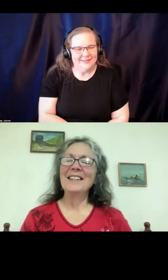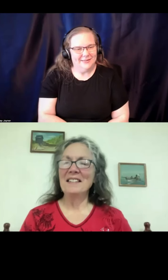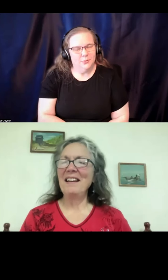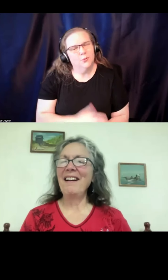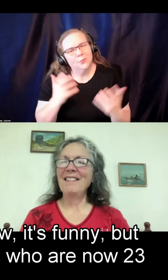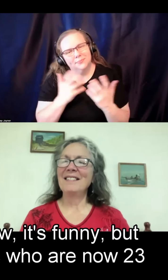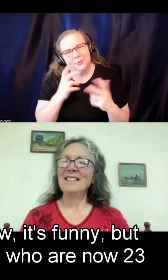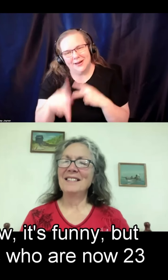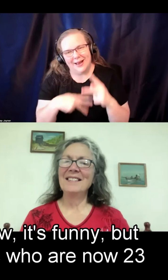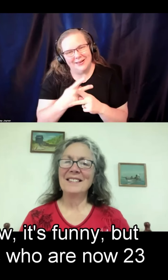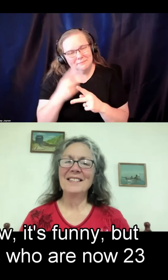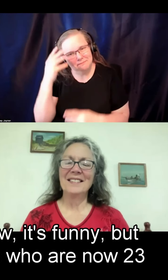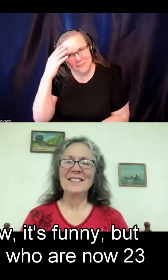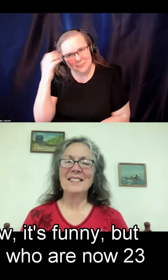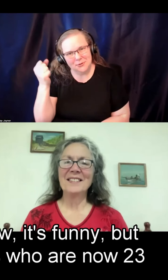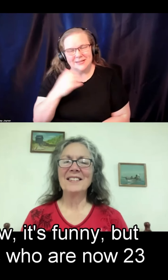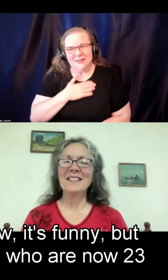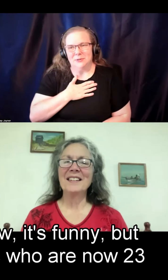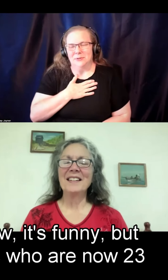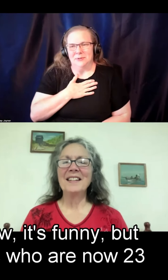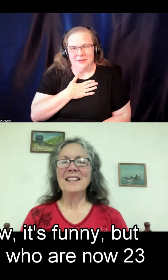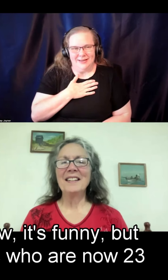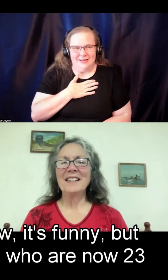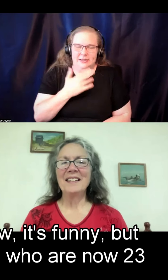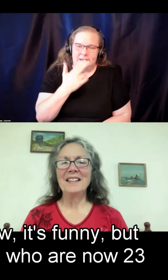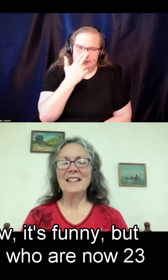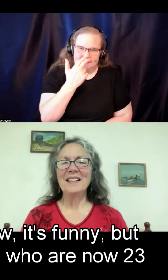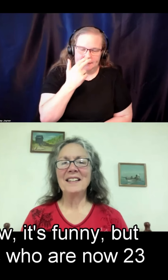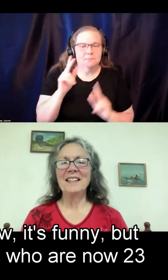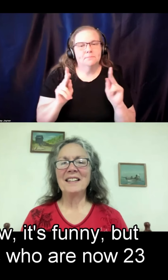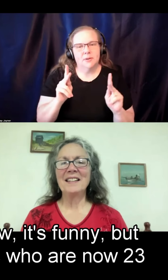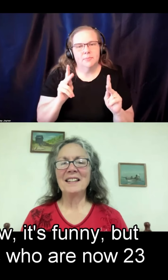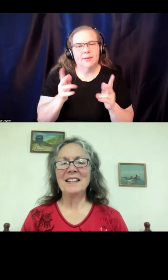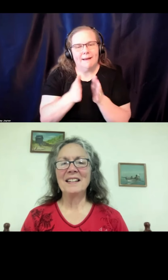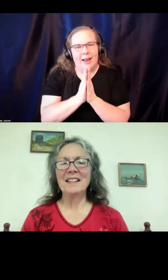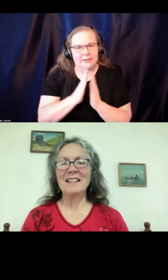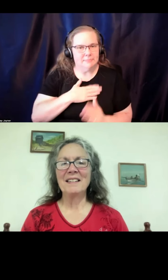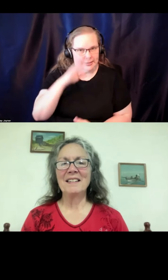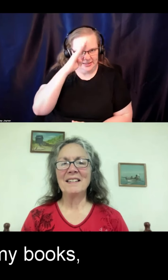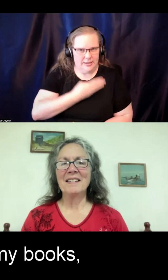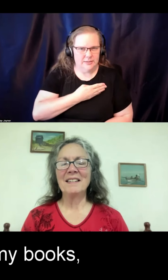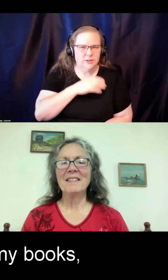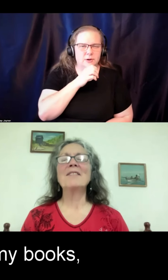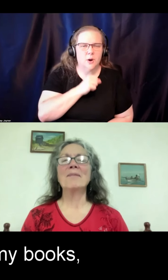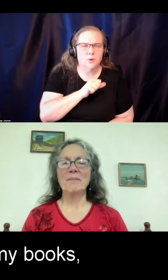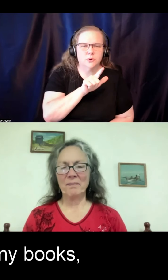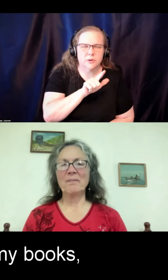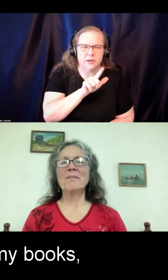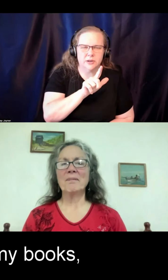memories. Yeah, yeah. It's funny. People ask if my sons, who are now 23